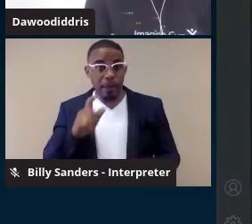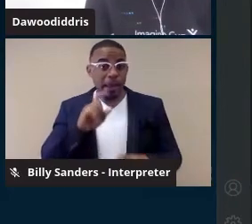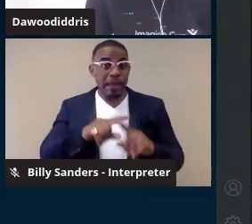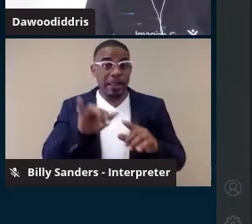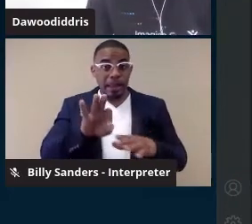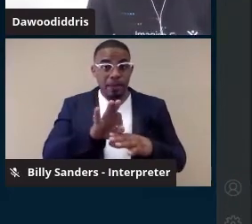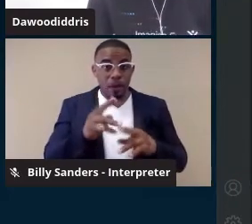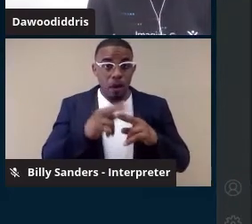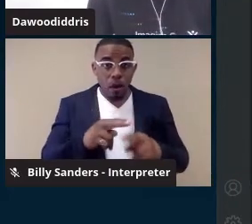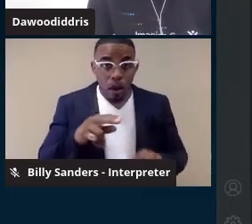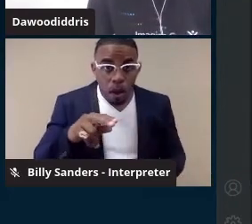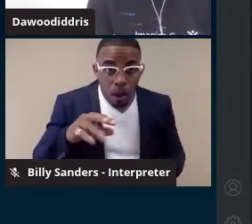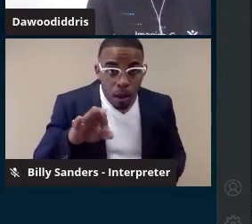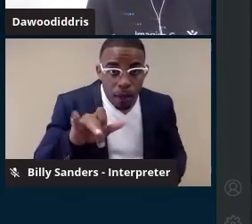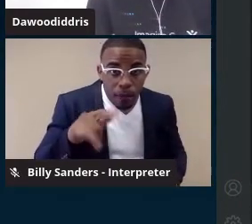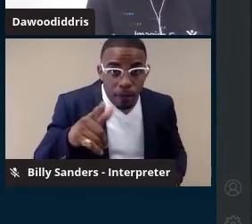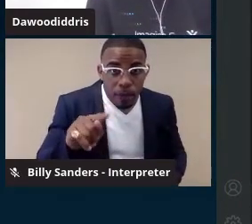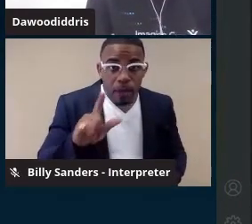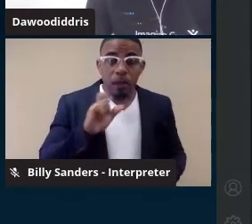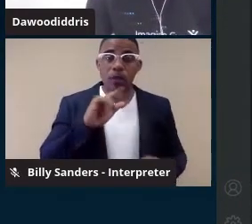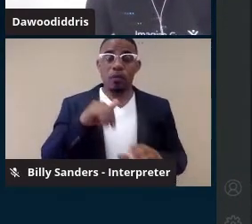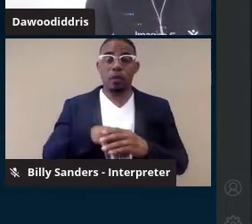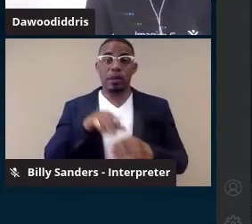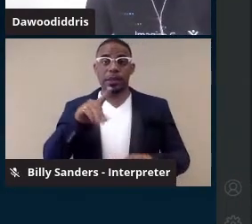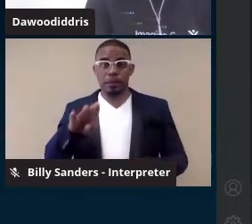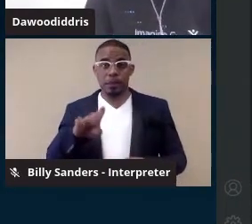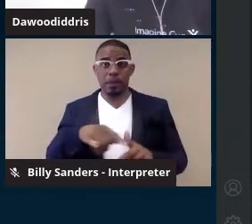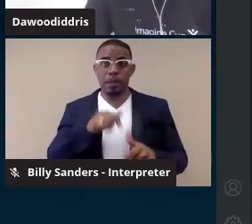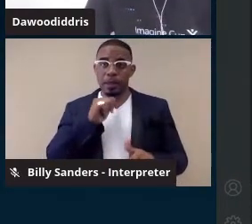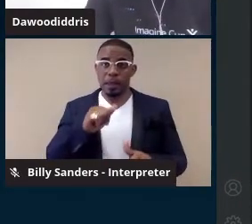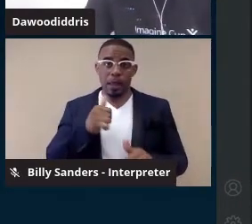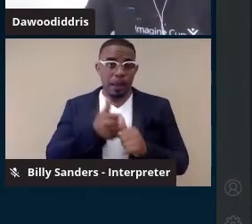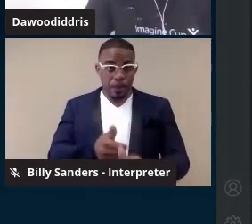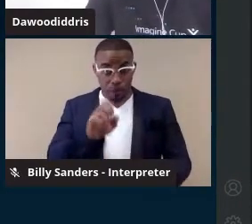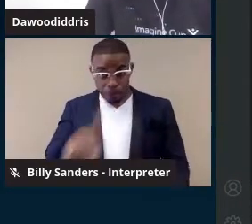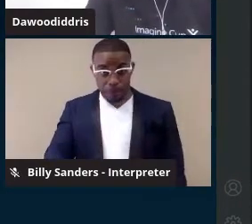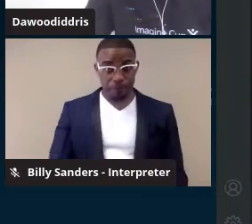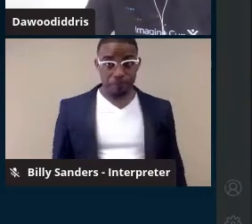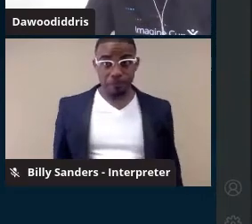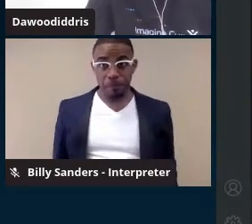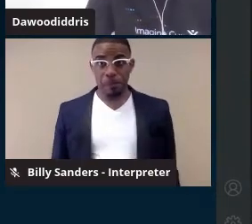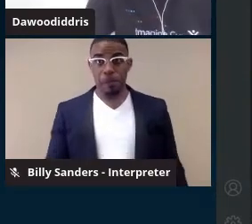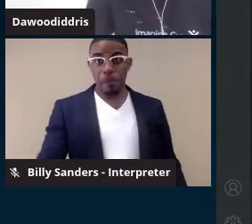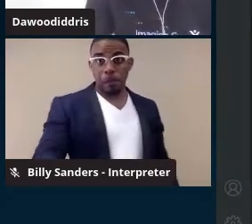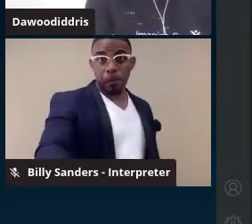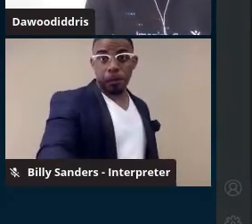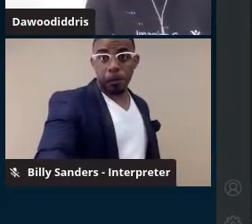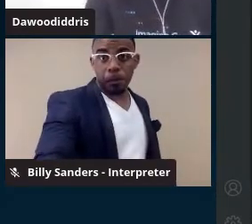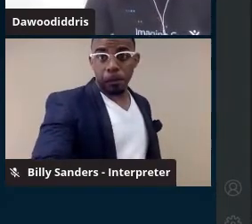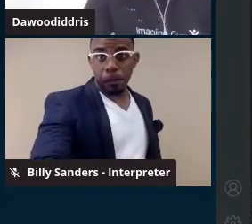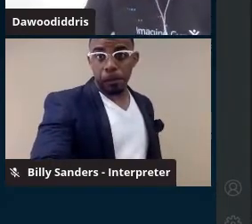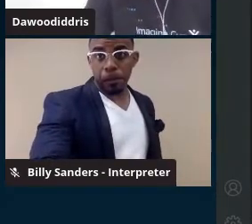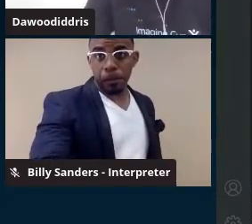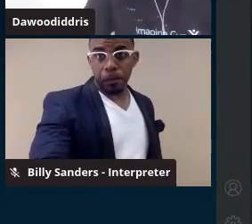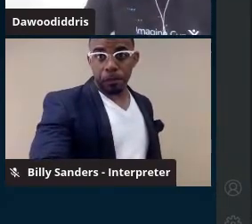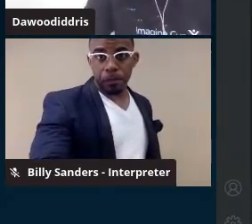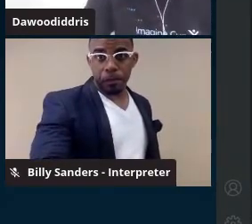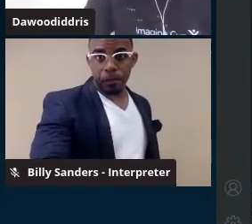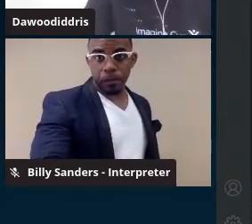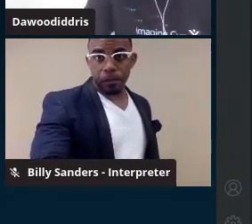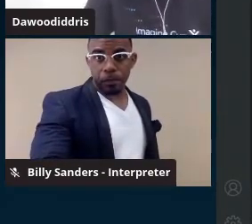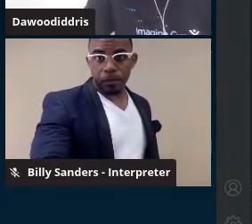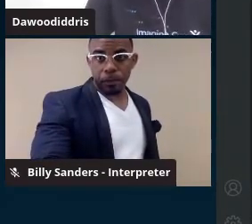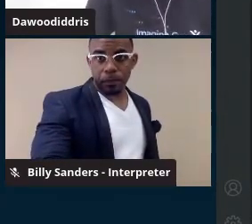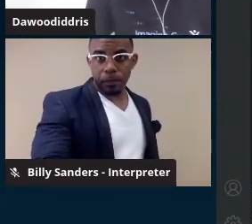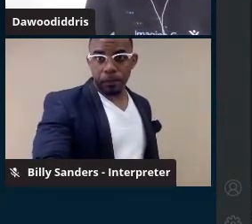called client is going to call the MongoDB and Mongo clients, all right? And yeah, so it will create a new instance of